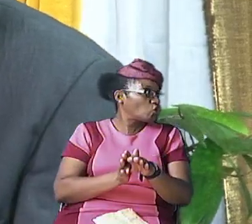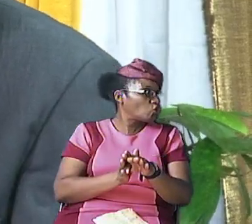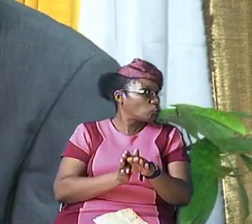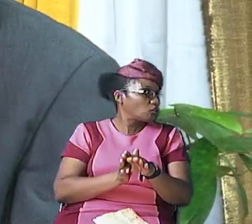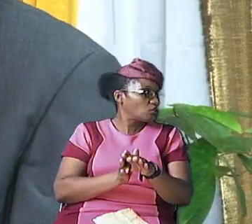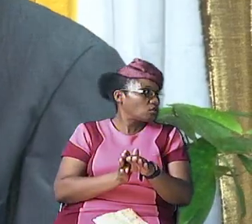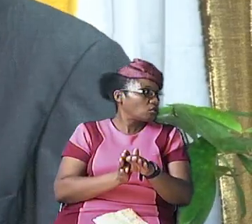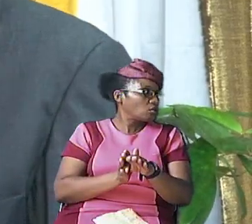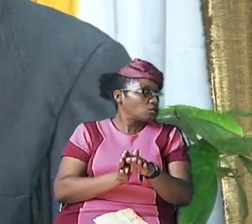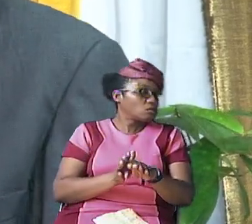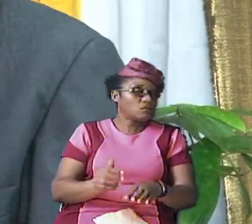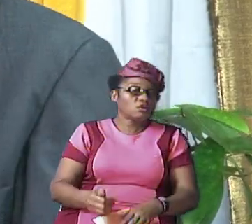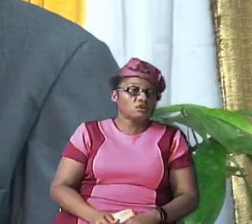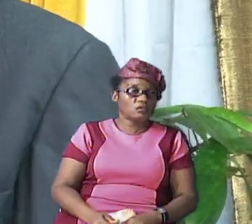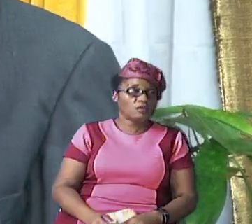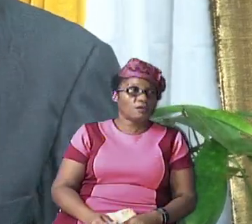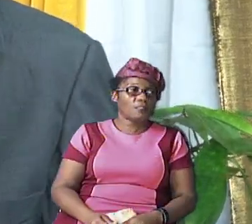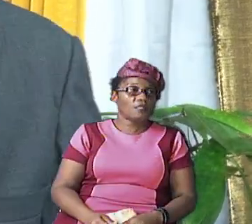Amen.